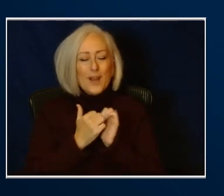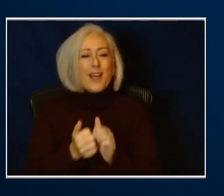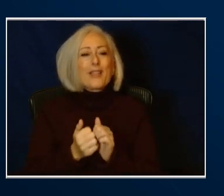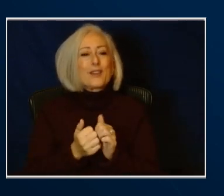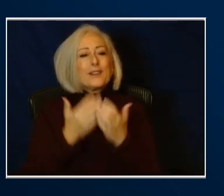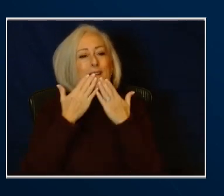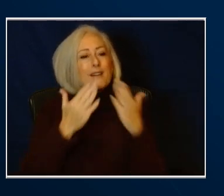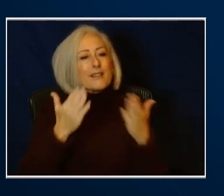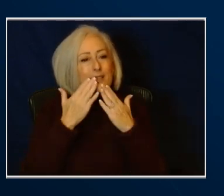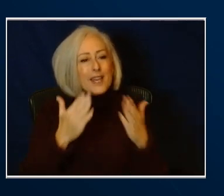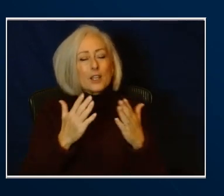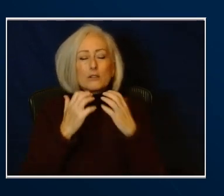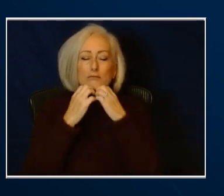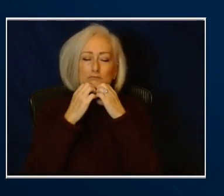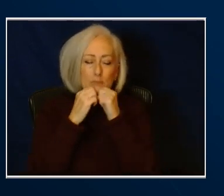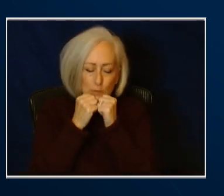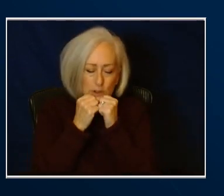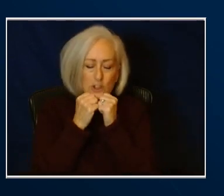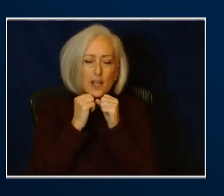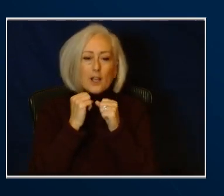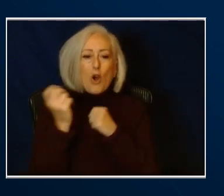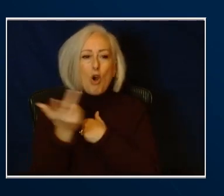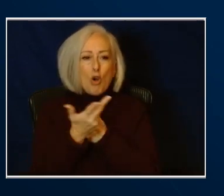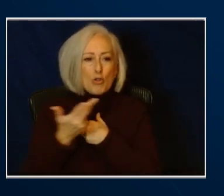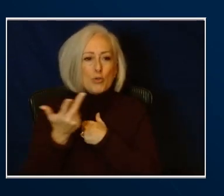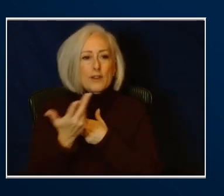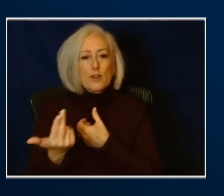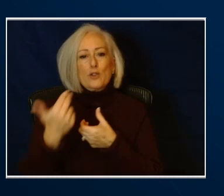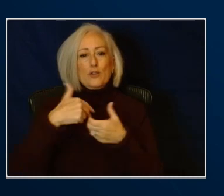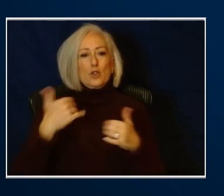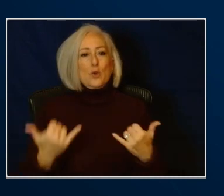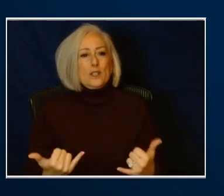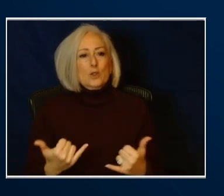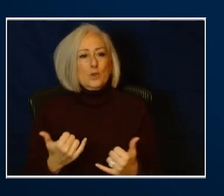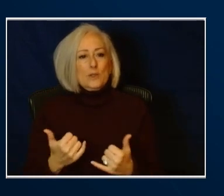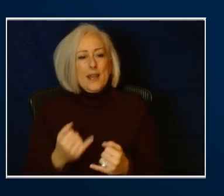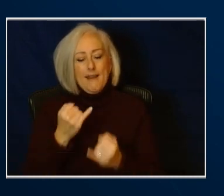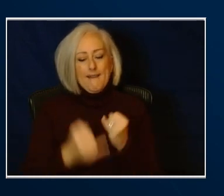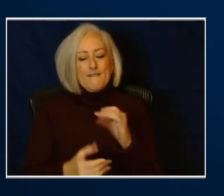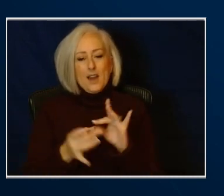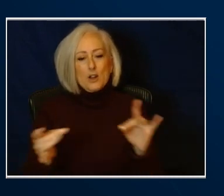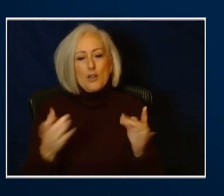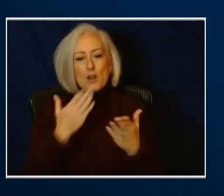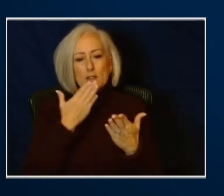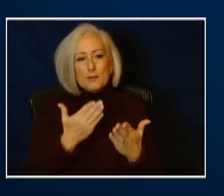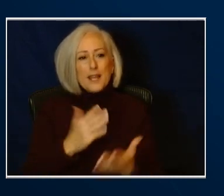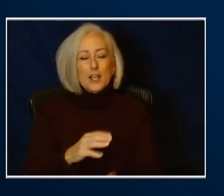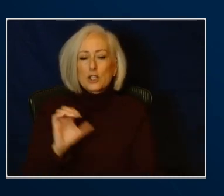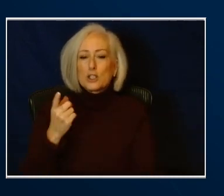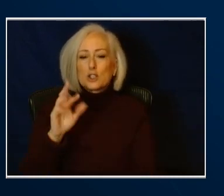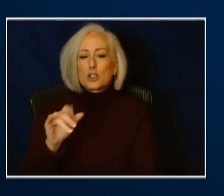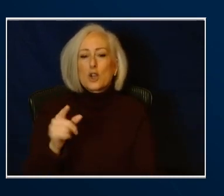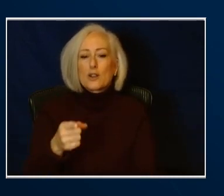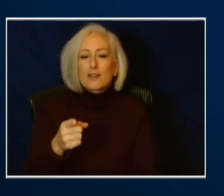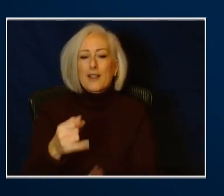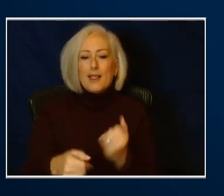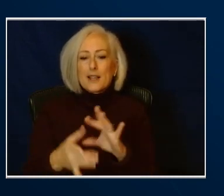deeply appreciative for all three of you for being here today. I want to get the final thoughts today. Cheryl Jernigan, final